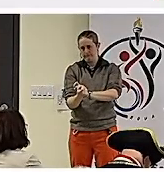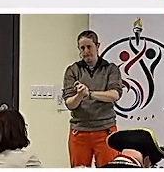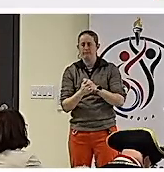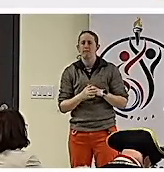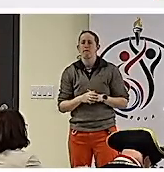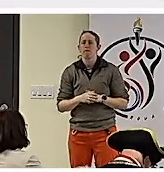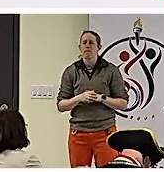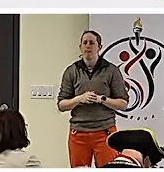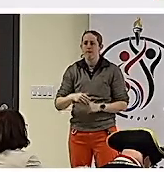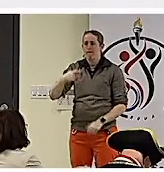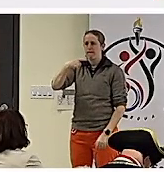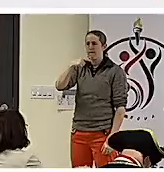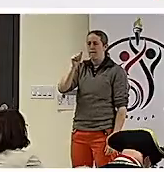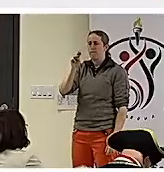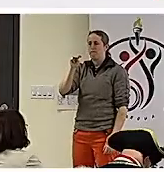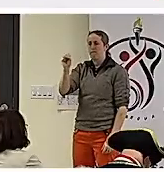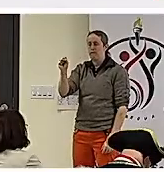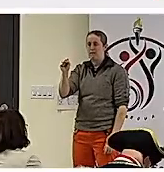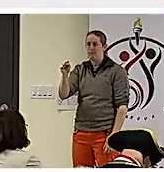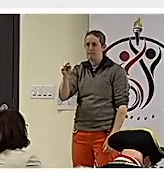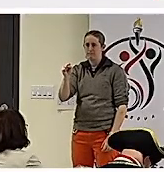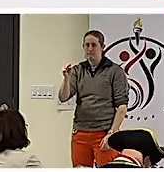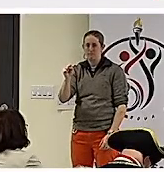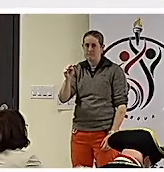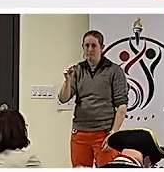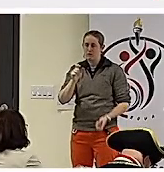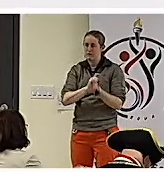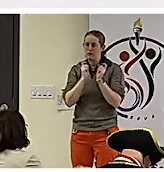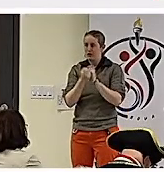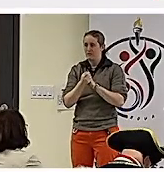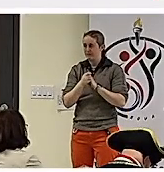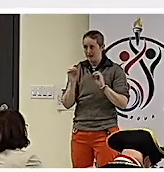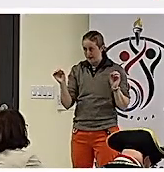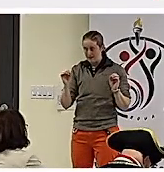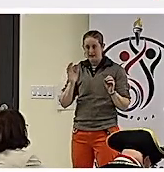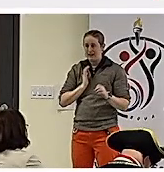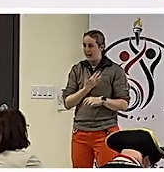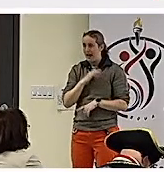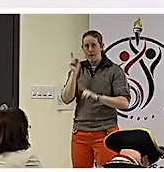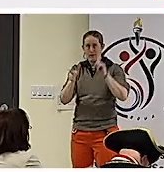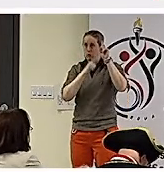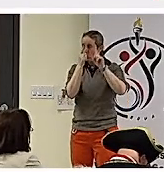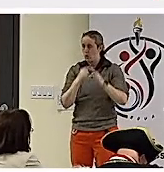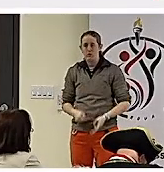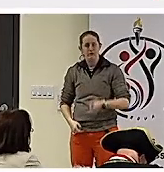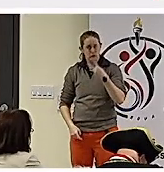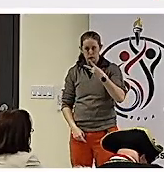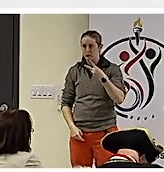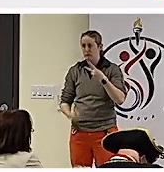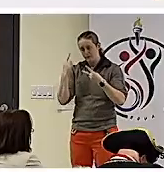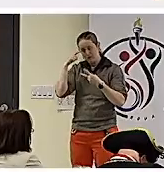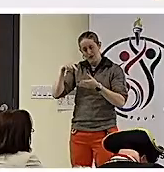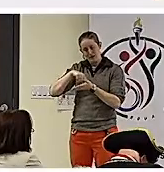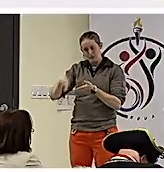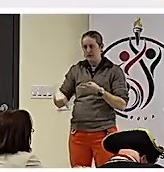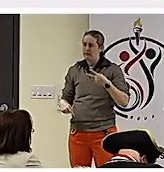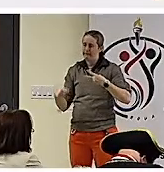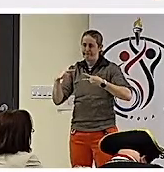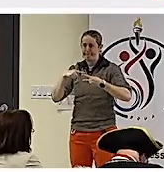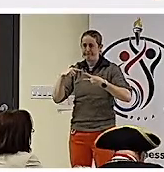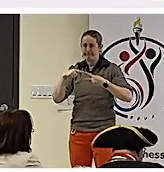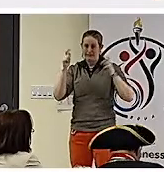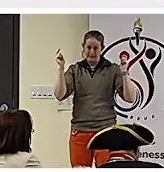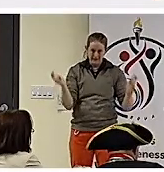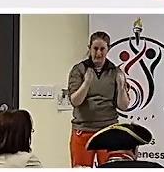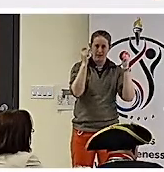PAN's mandate hasn't changed, and we continue to aim for two things during the course of this week. One is to celebrate